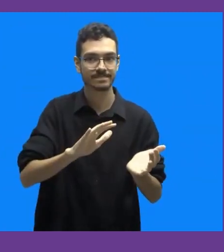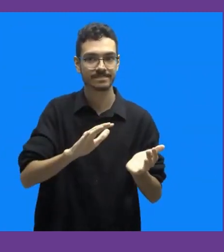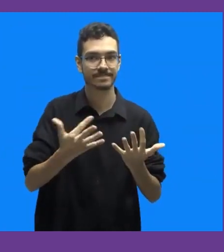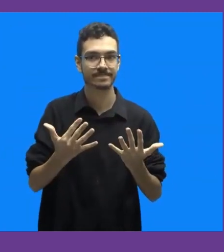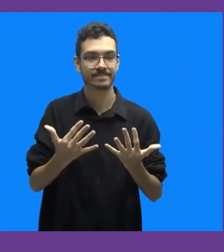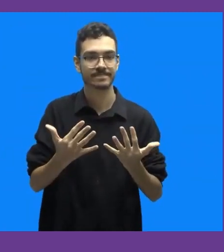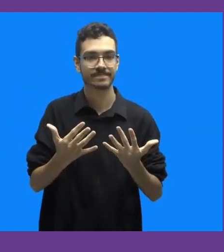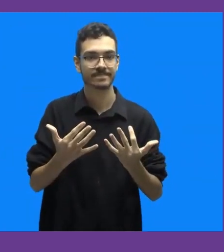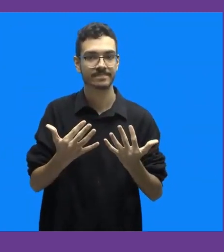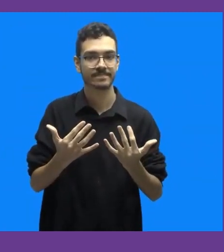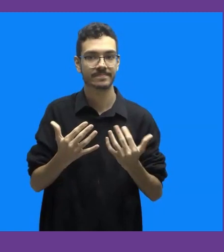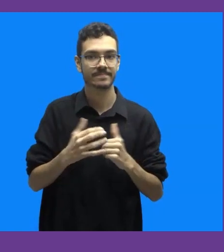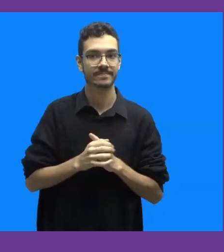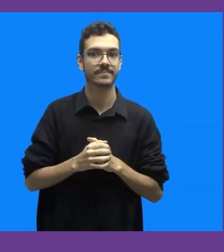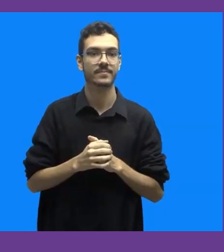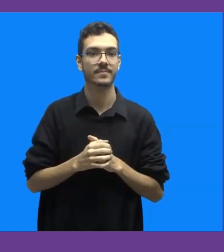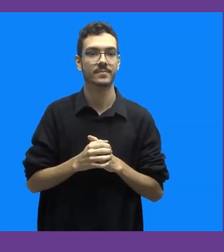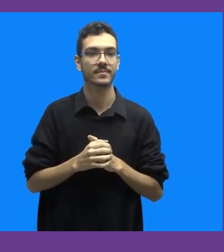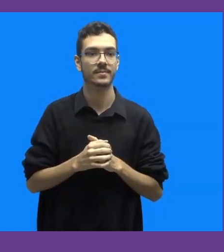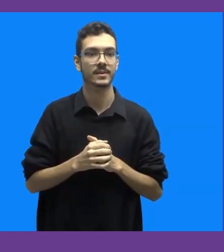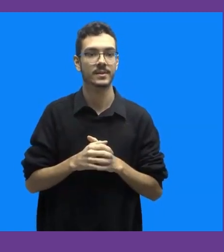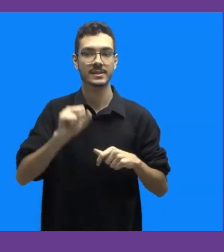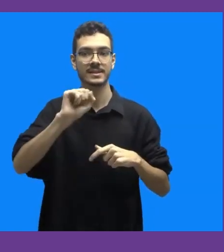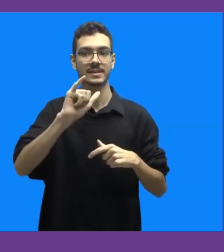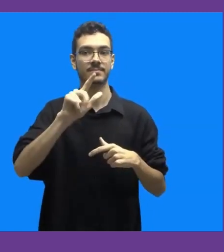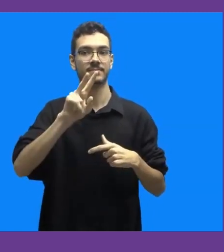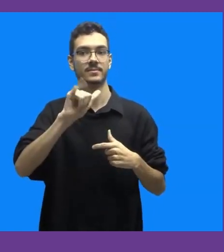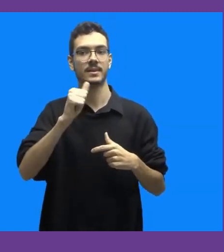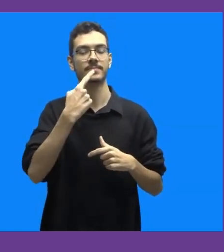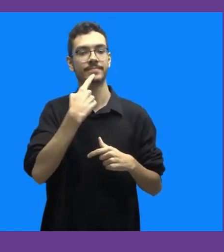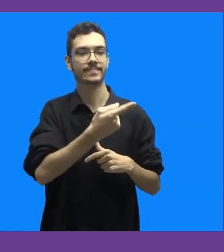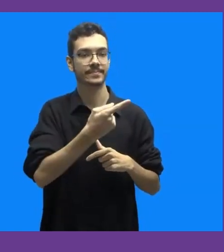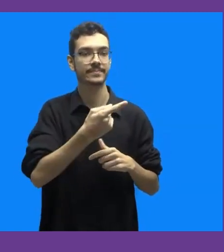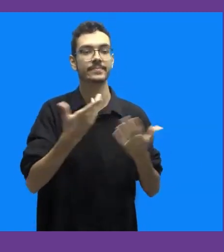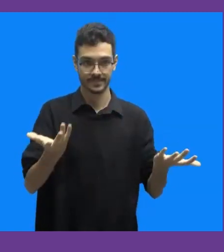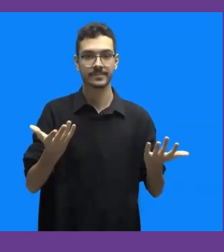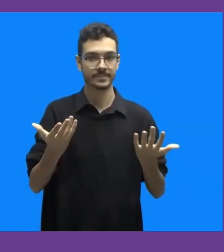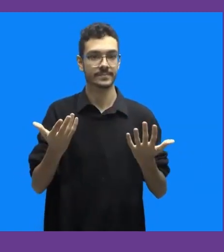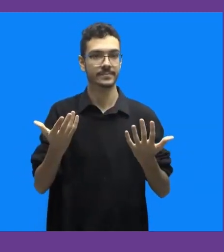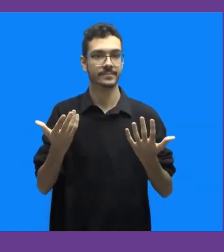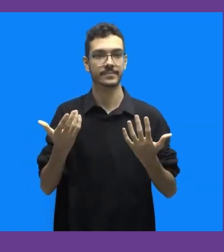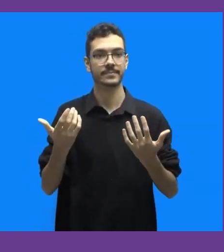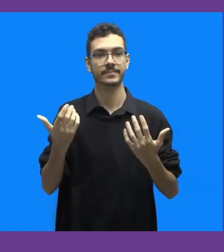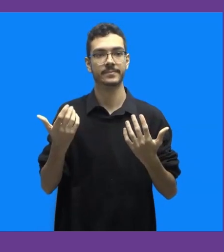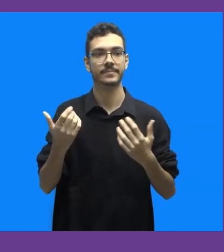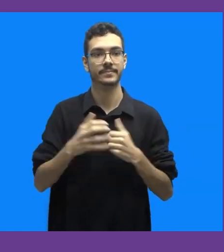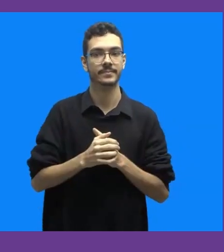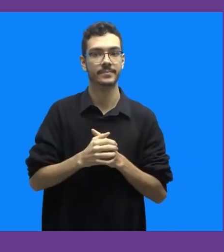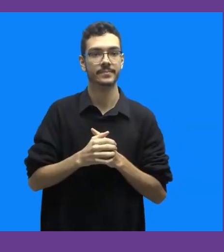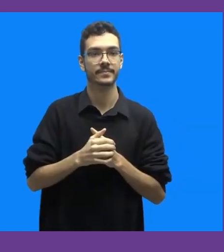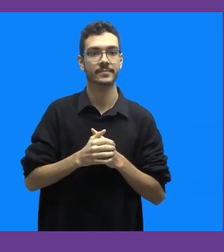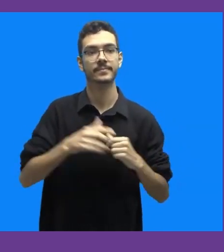what we can do better for the future, because this Erasmus Plus project is only a project. and we had